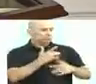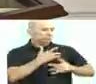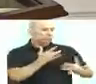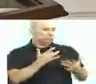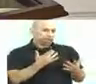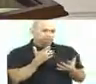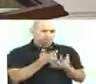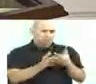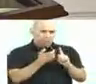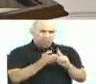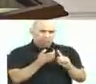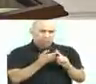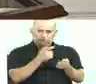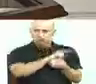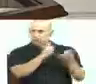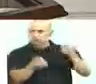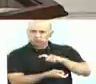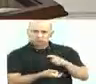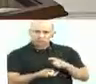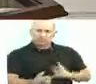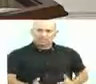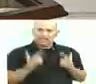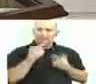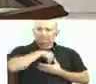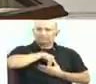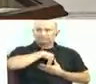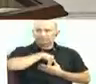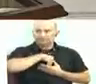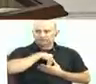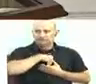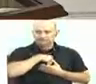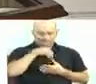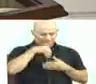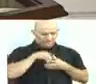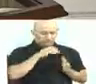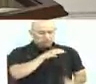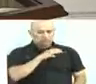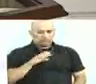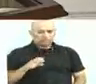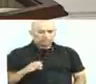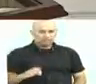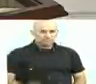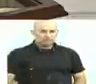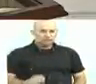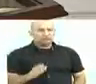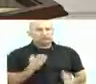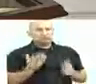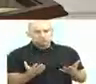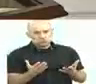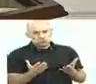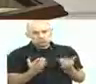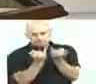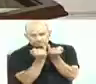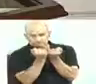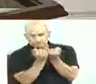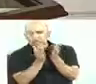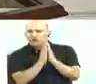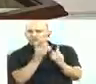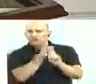outflow of a changed life in Christ. So ask